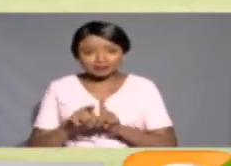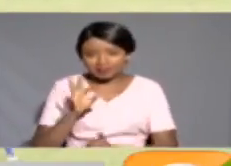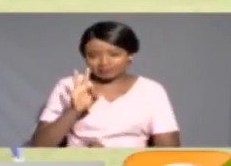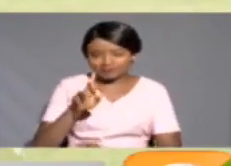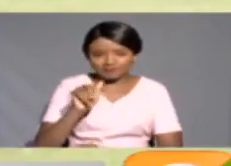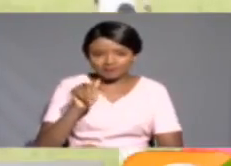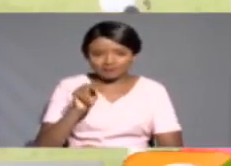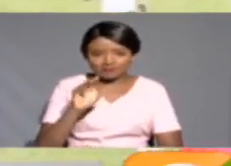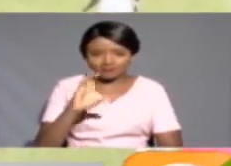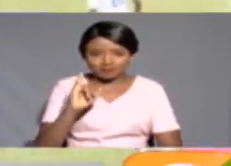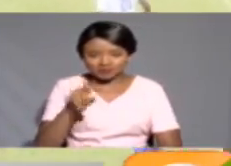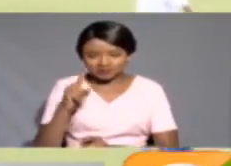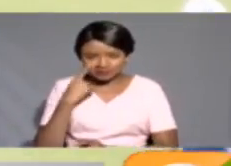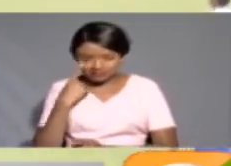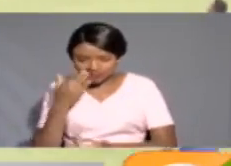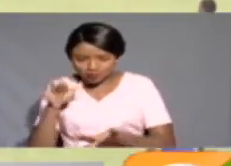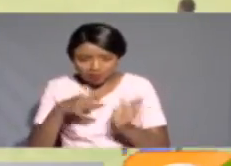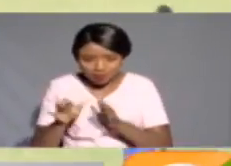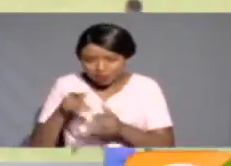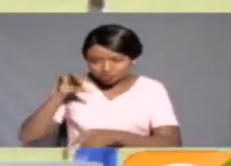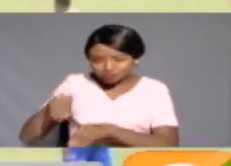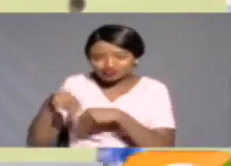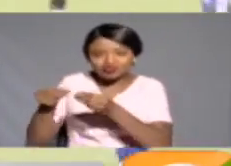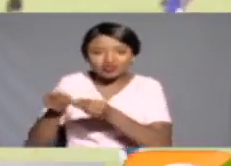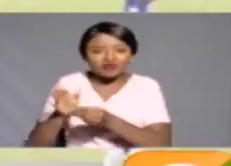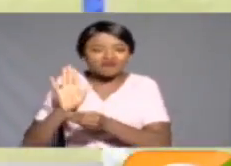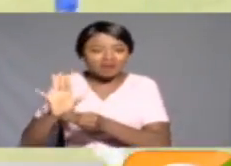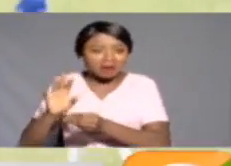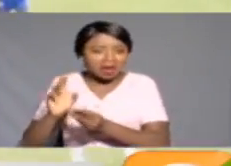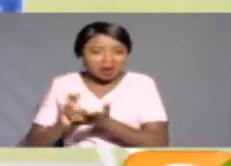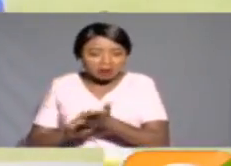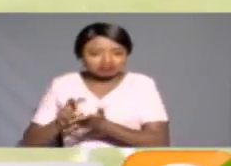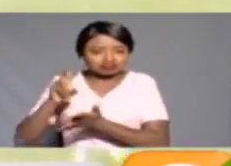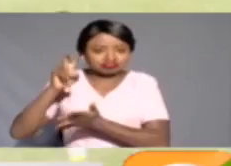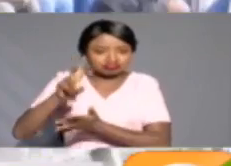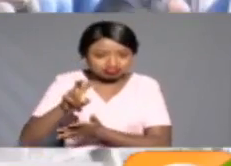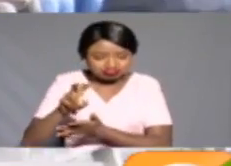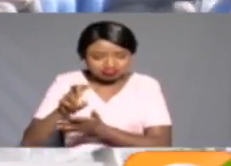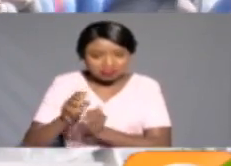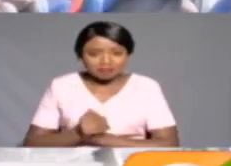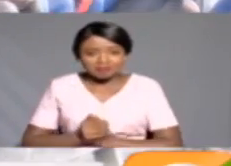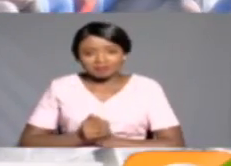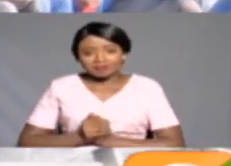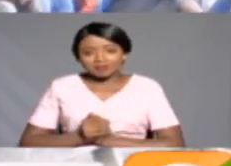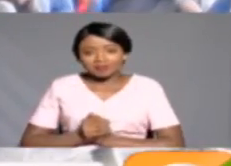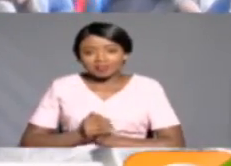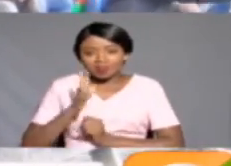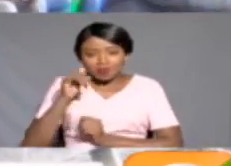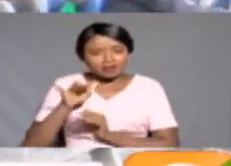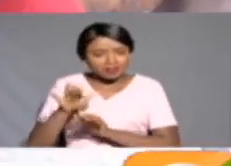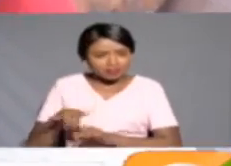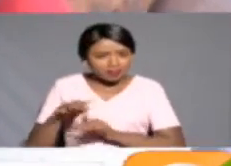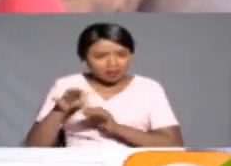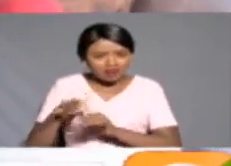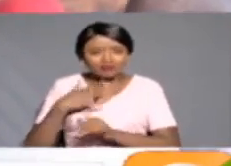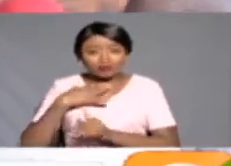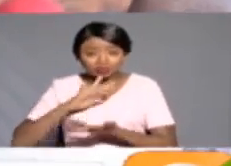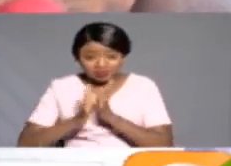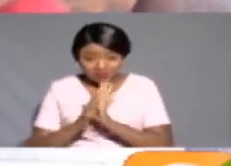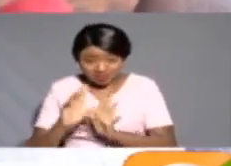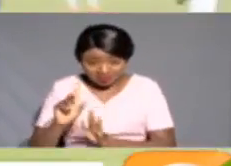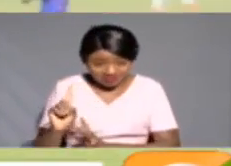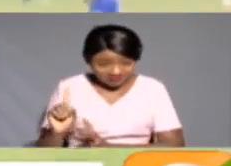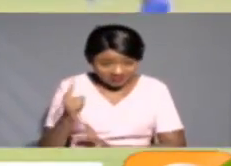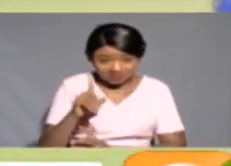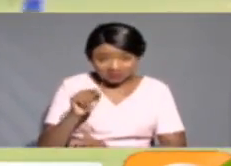found the target to hand Posta Rangers the advantage over the National Super League side, who were keen on becoming the first second-tier